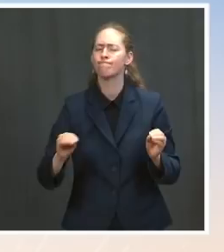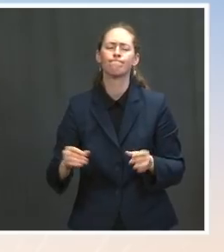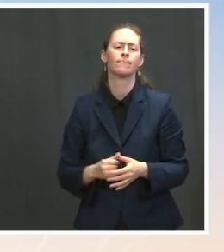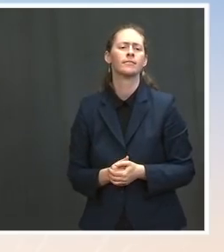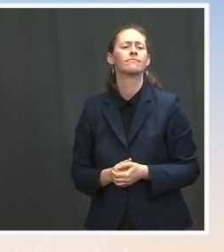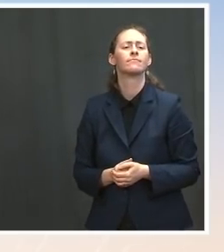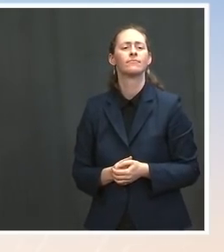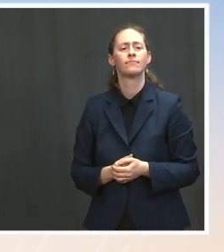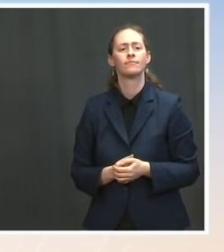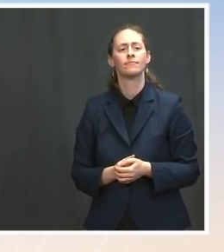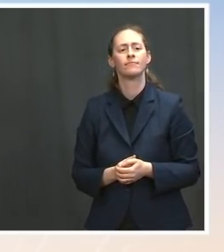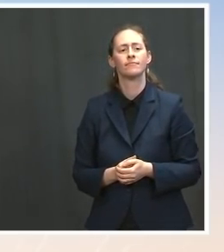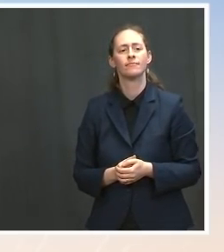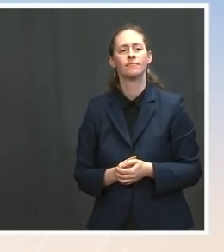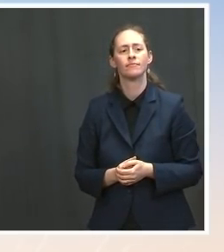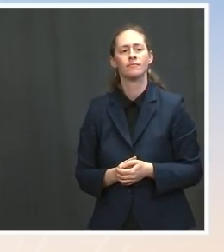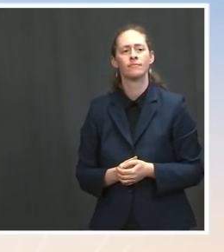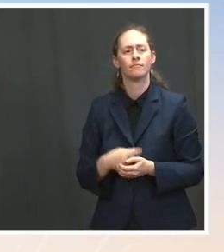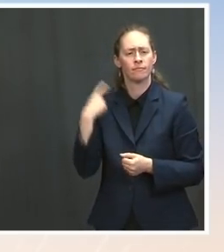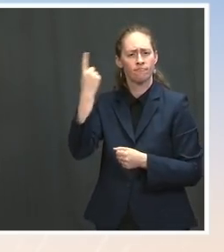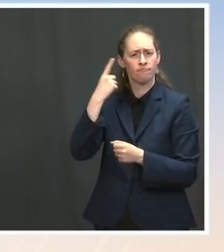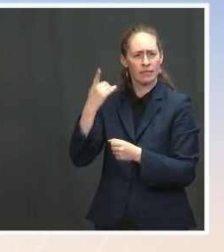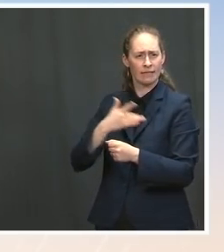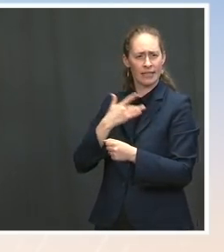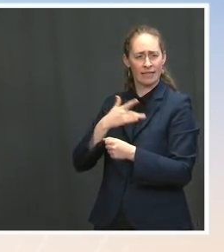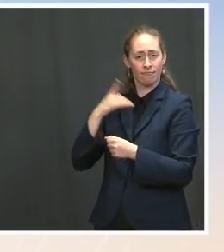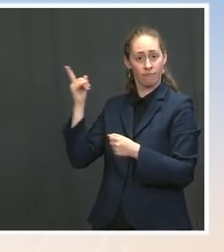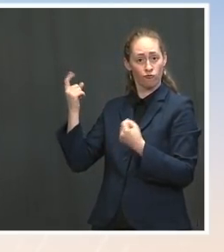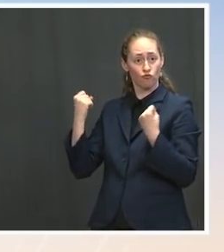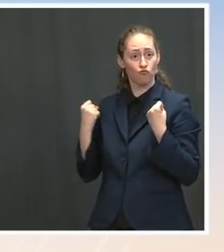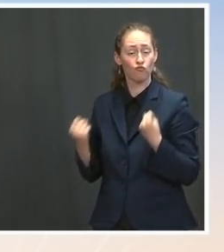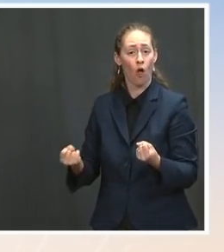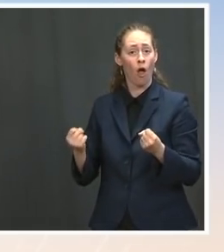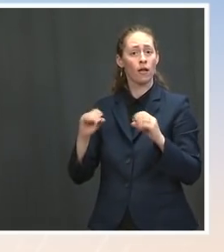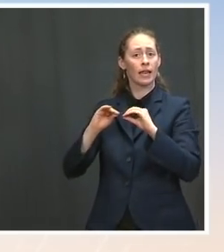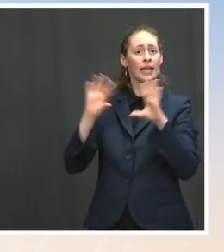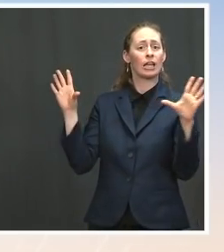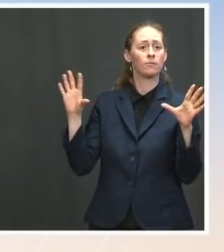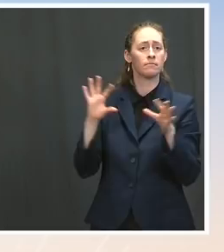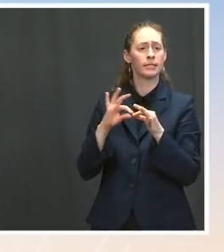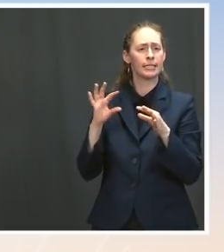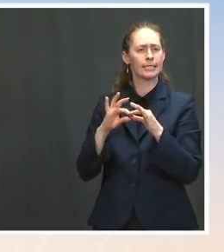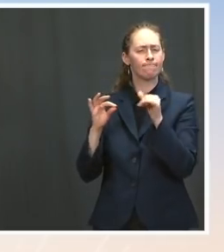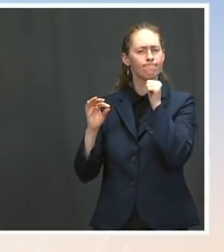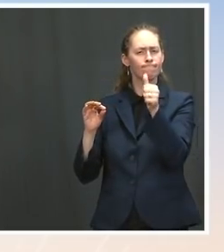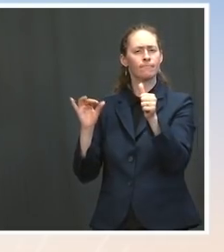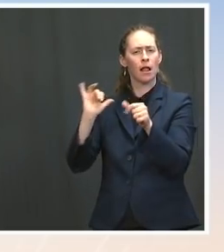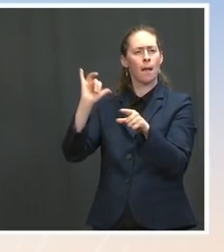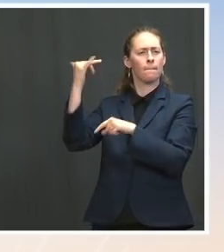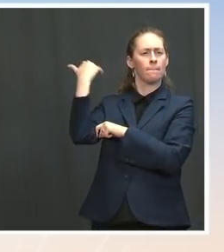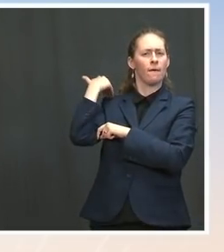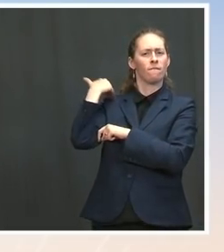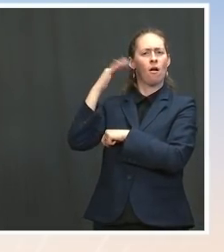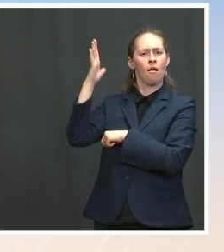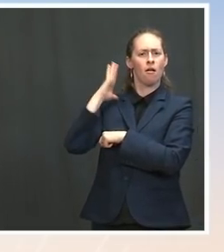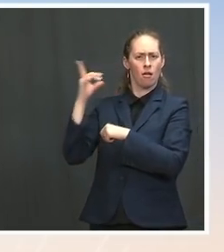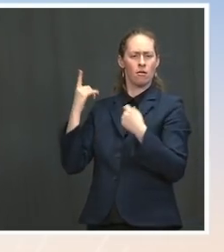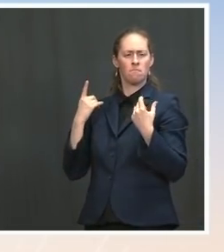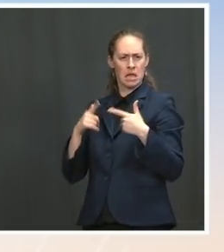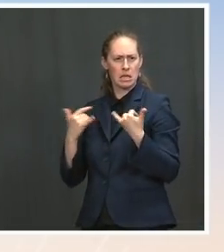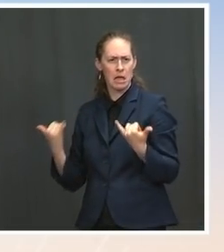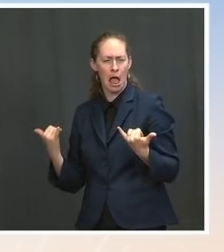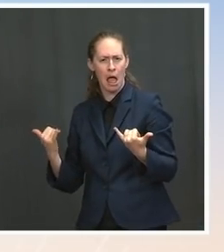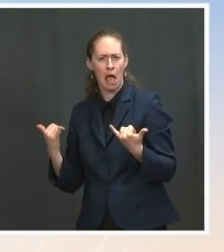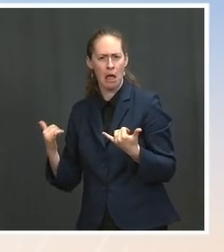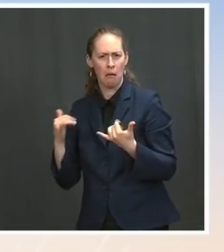perhaps he doesn't feel as strongly about this as maybe he sounded when he was campaigning? I don't think it's a sign of that. There's a